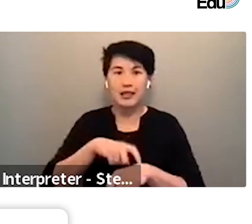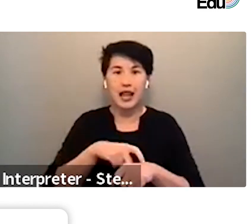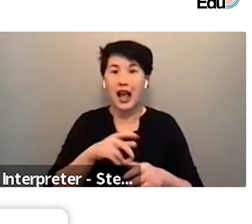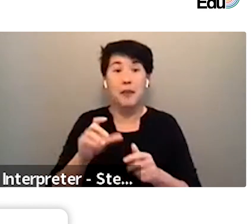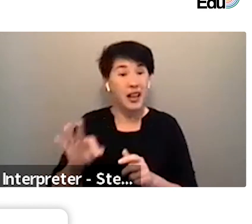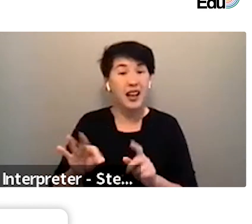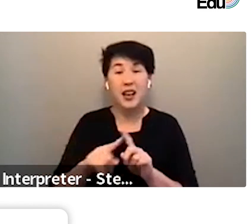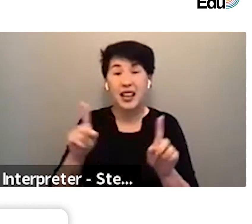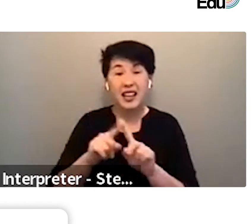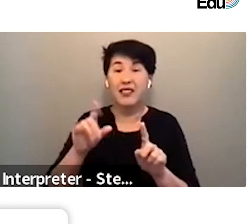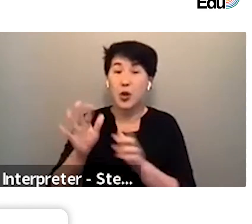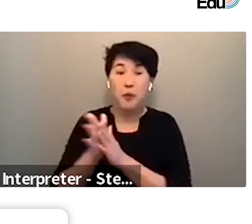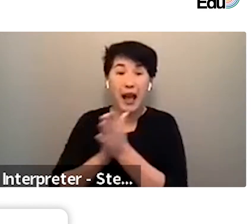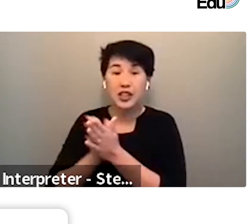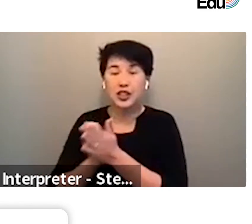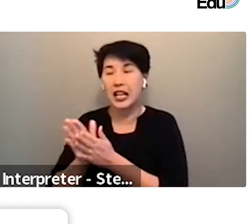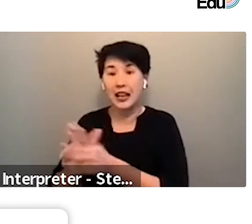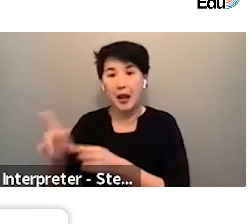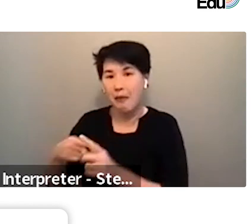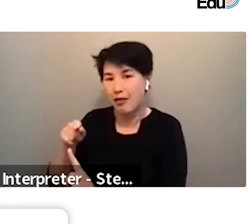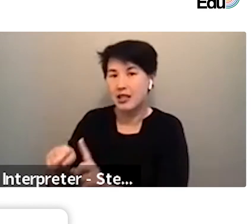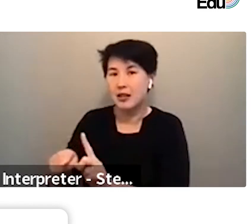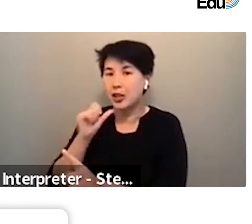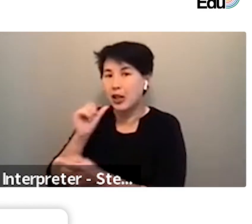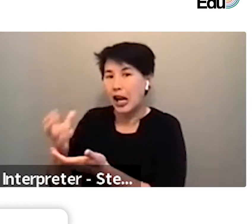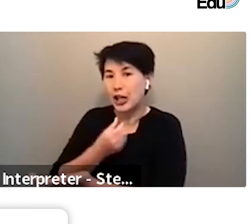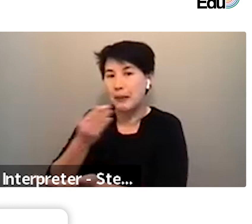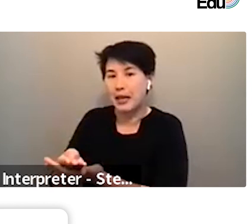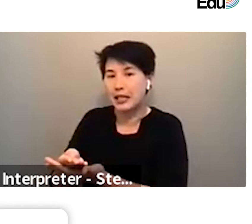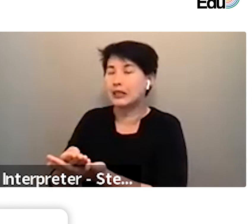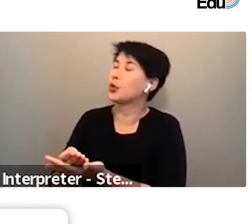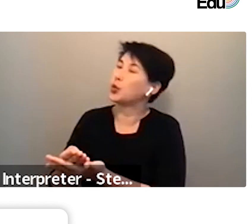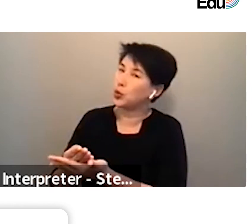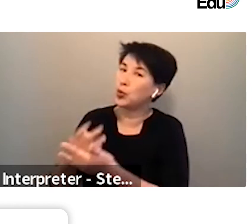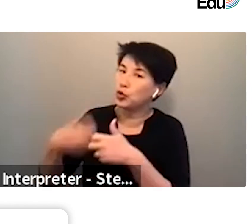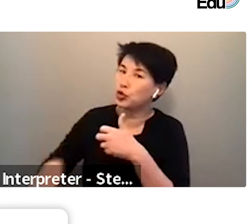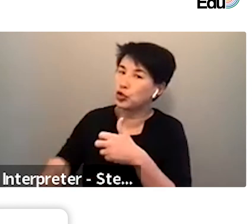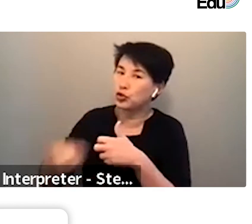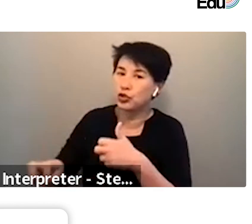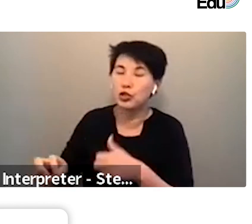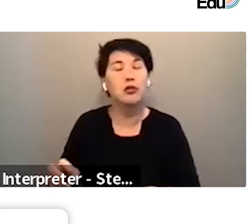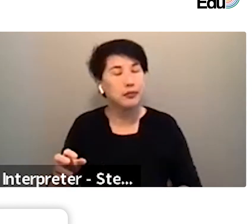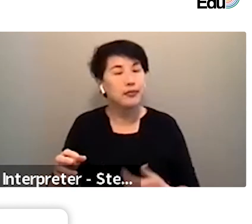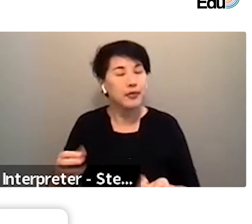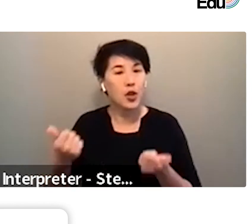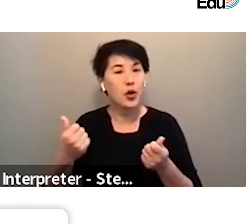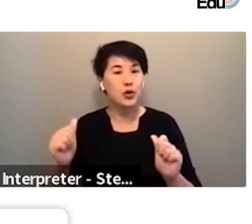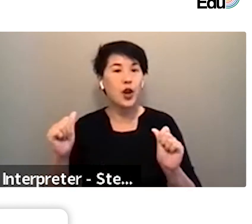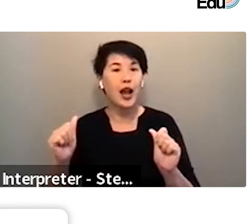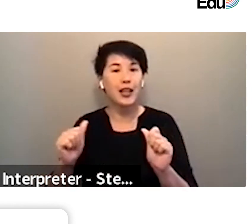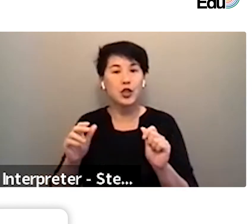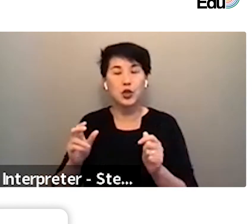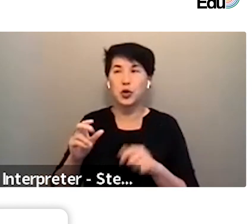about it and but they're not making you any money, it can be really difficult. So yeah, trying to invest